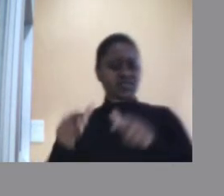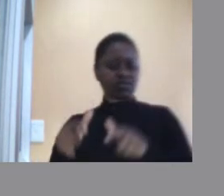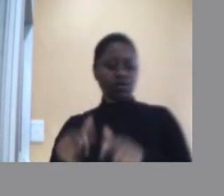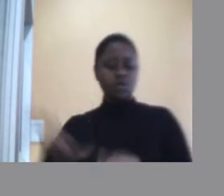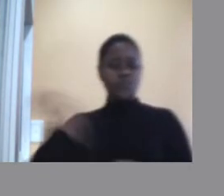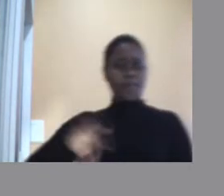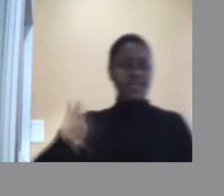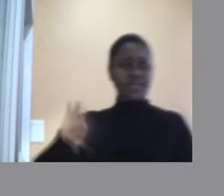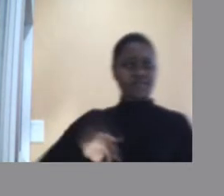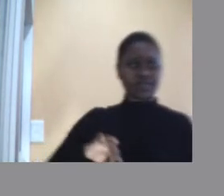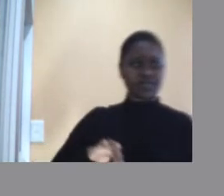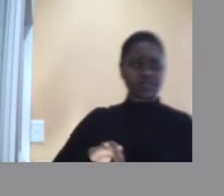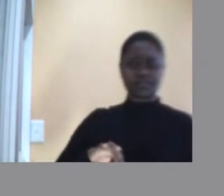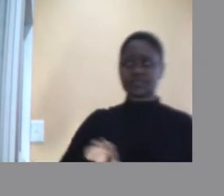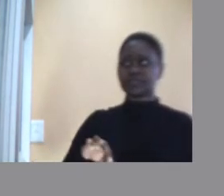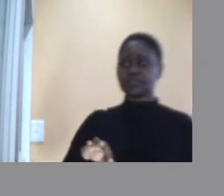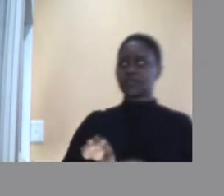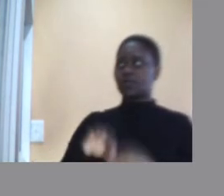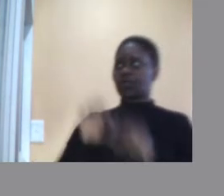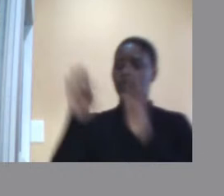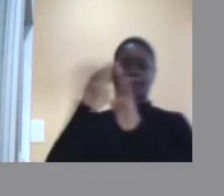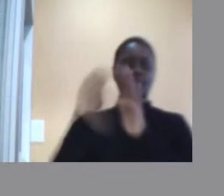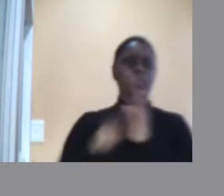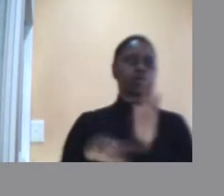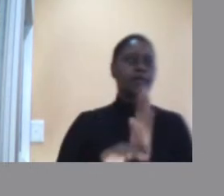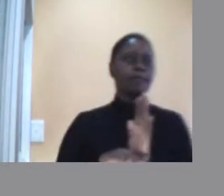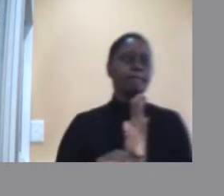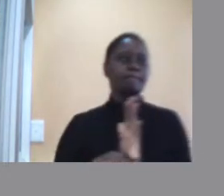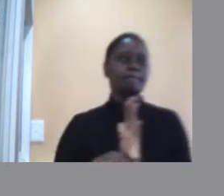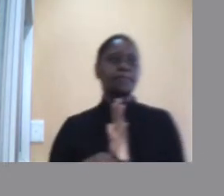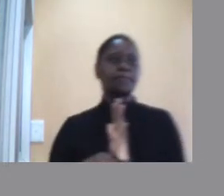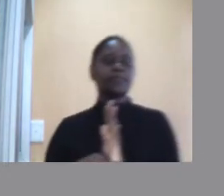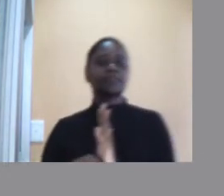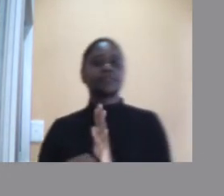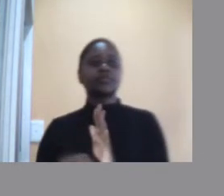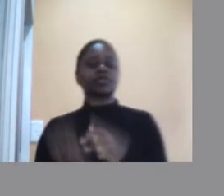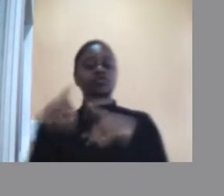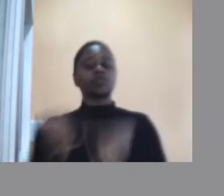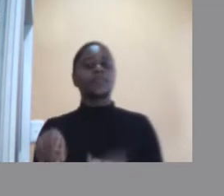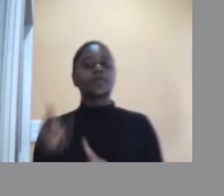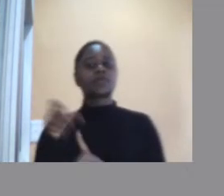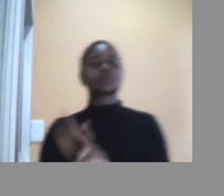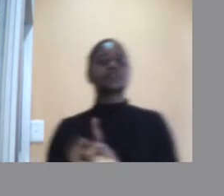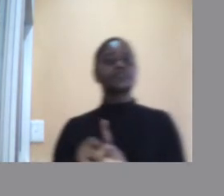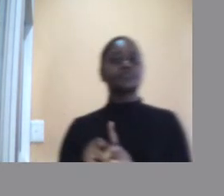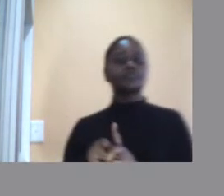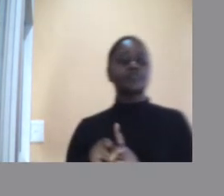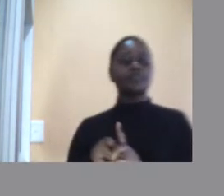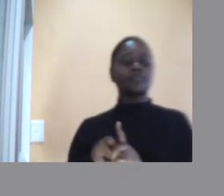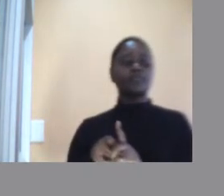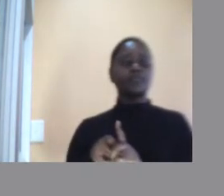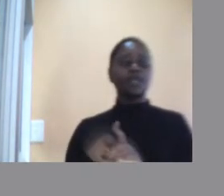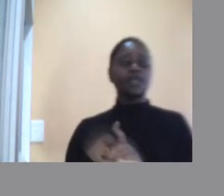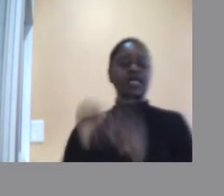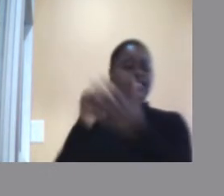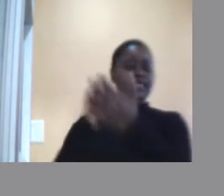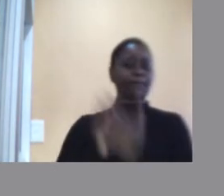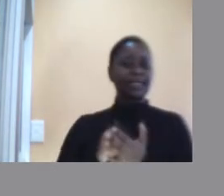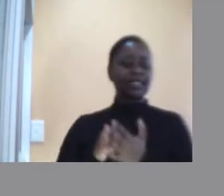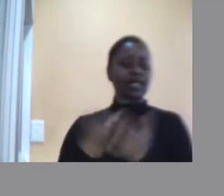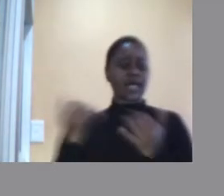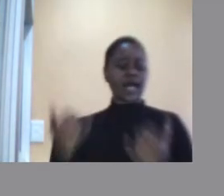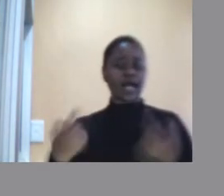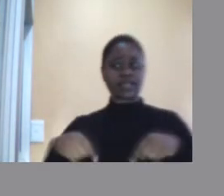benefit from our revolutionary program. Honorable Chair, the above bring us to a point